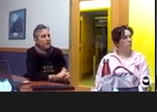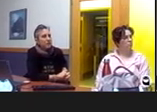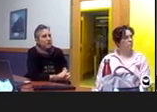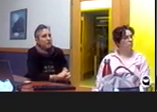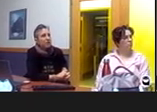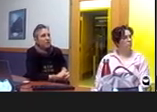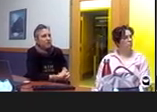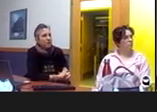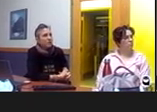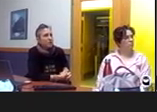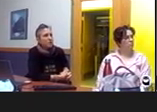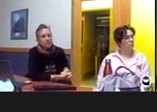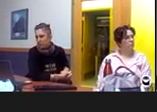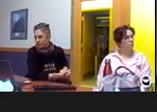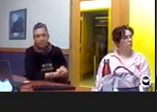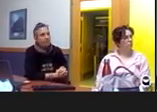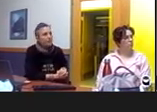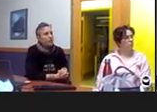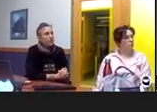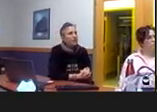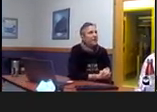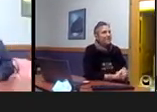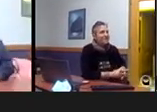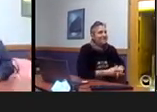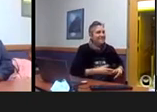may be their healthcare provider. So,